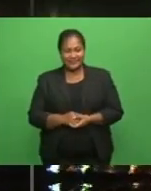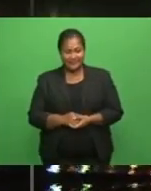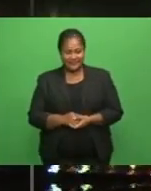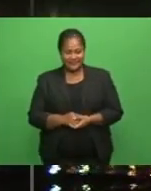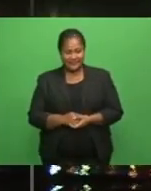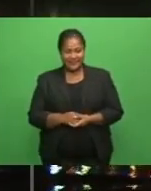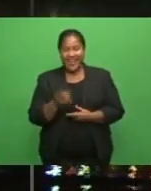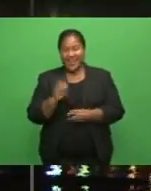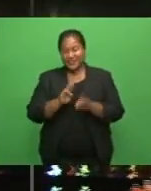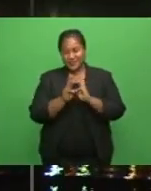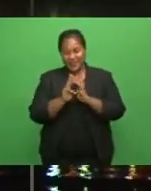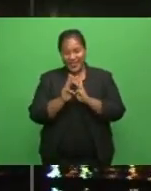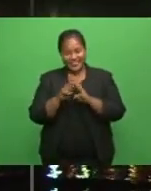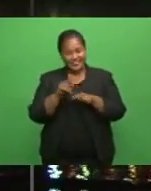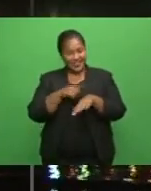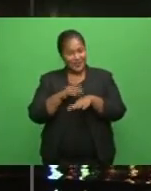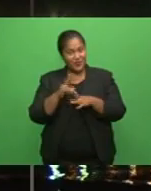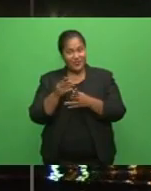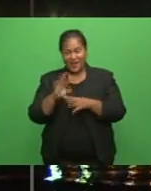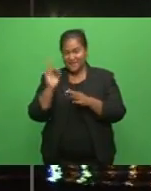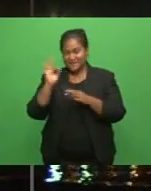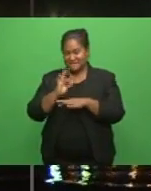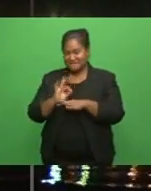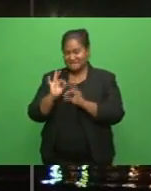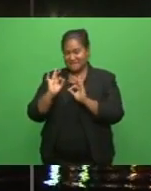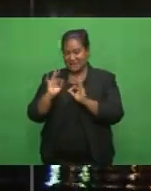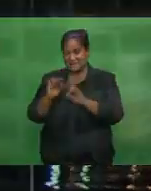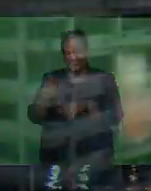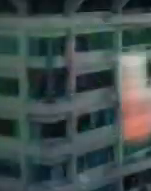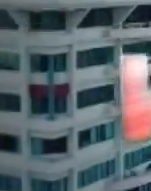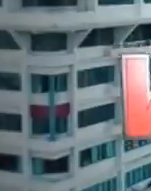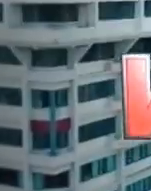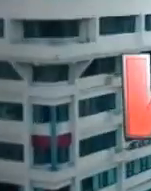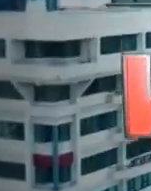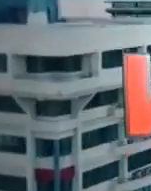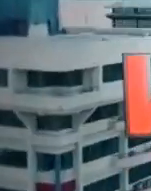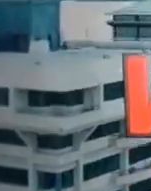And it's weather time now with our favorite lady.